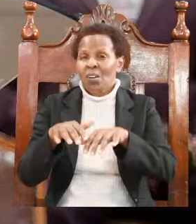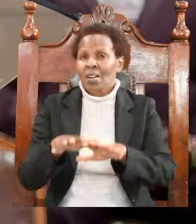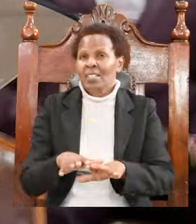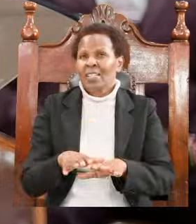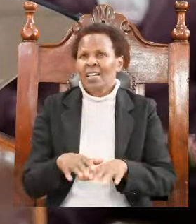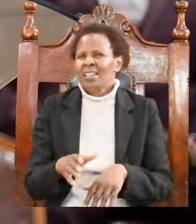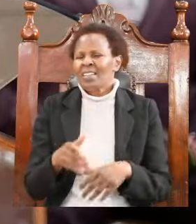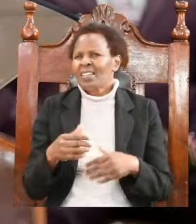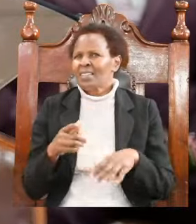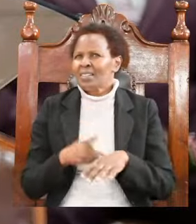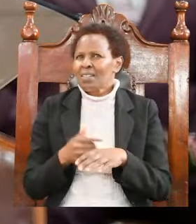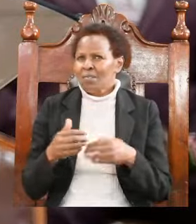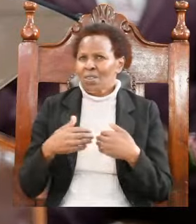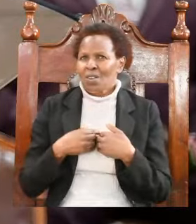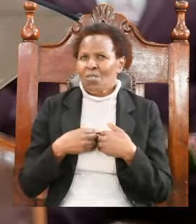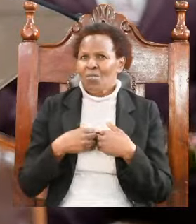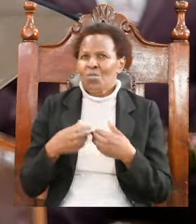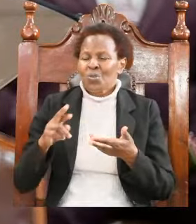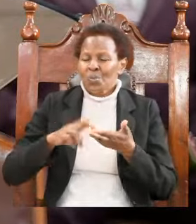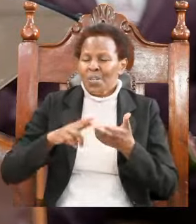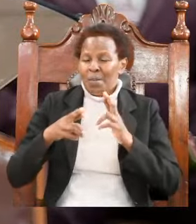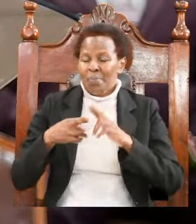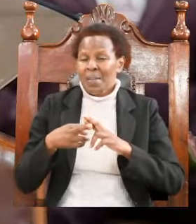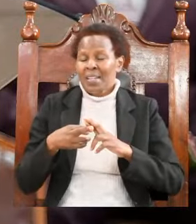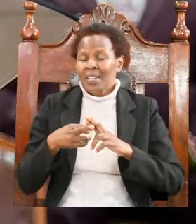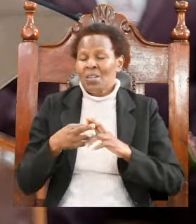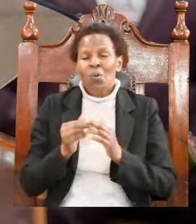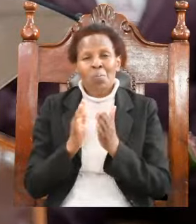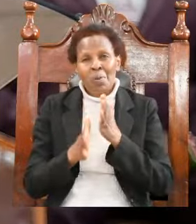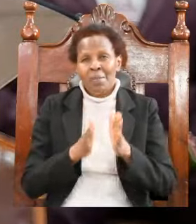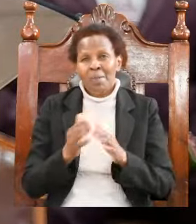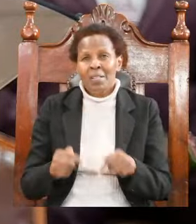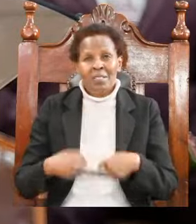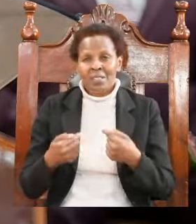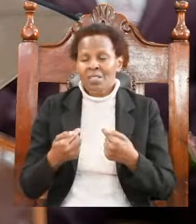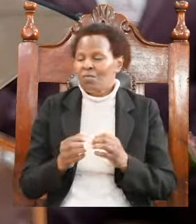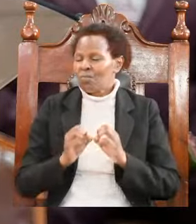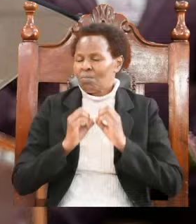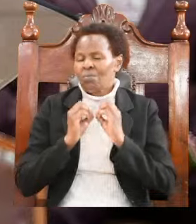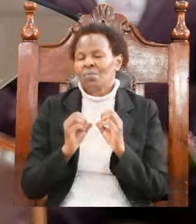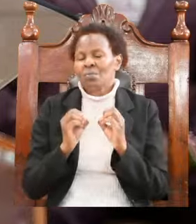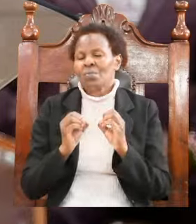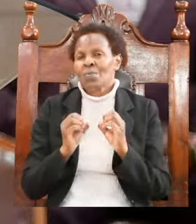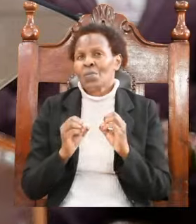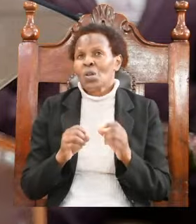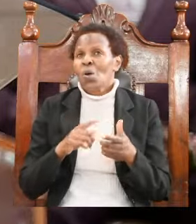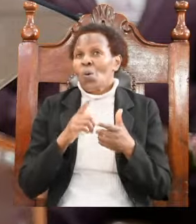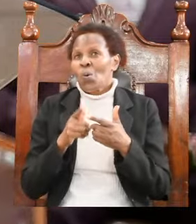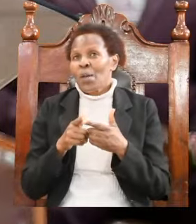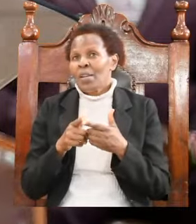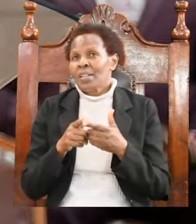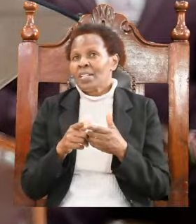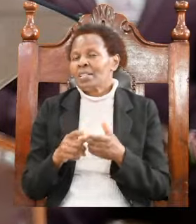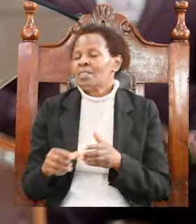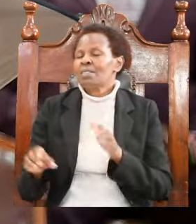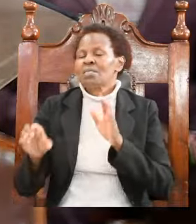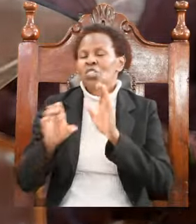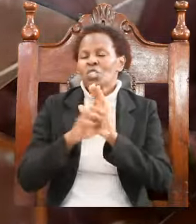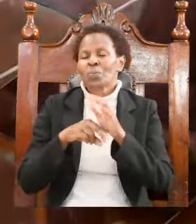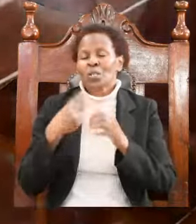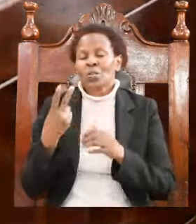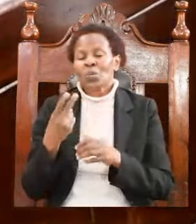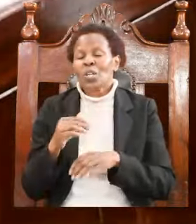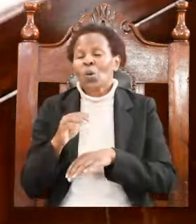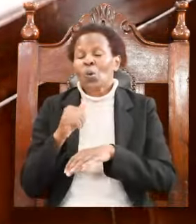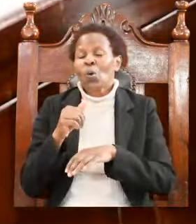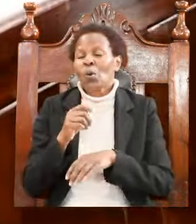to repent. They didn't have time to action or to prepare. And therefore, when he says in chapter 2, after he has called him